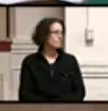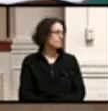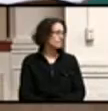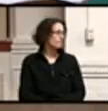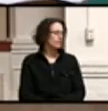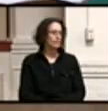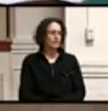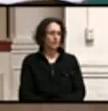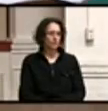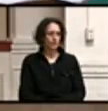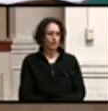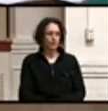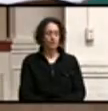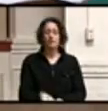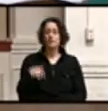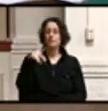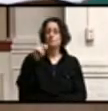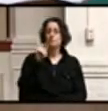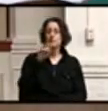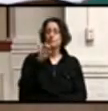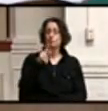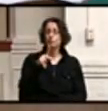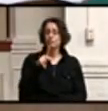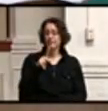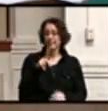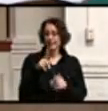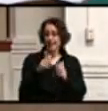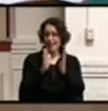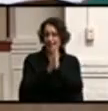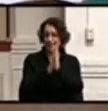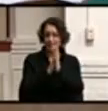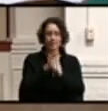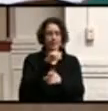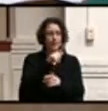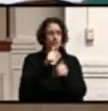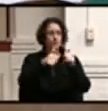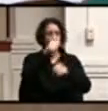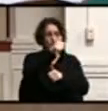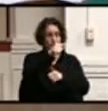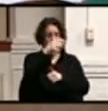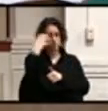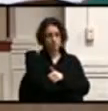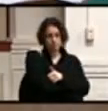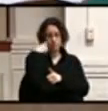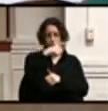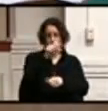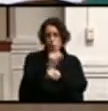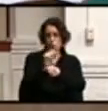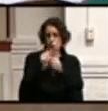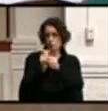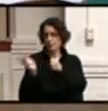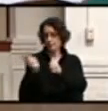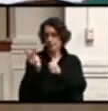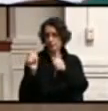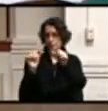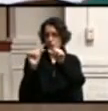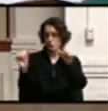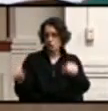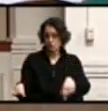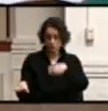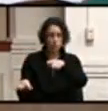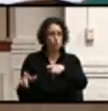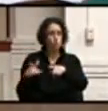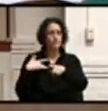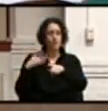chance to work with these gentlemen on the development of these plans. Do you feel they adequately address some of the problems that the existing